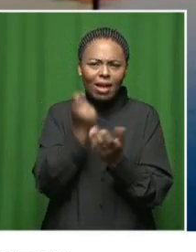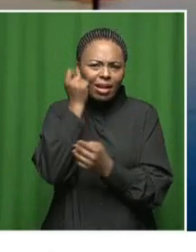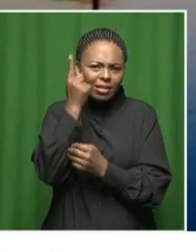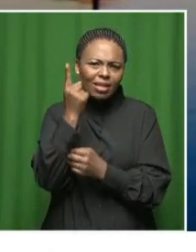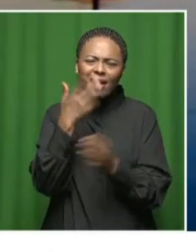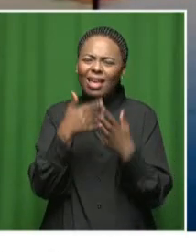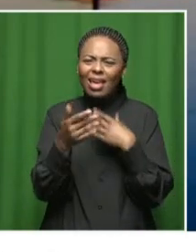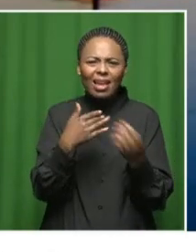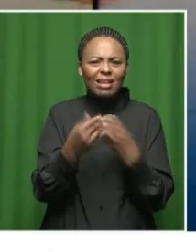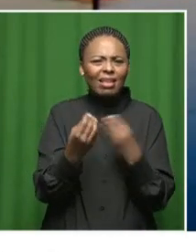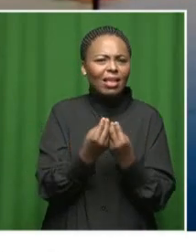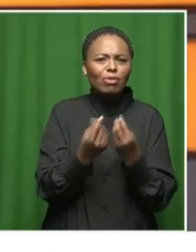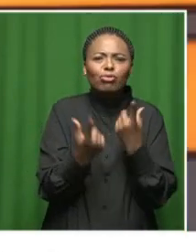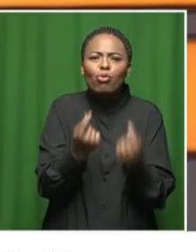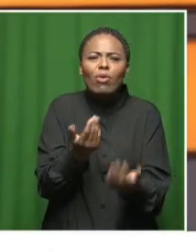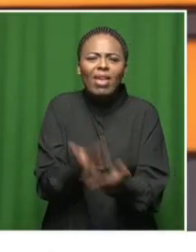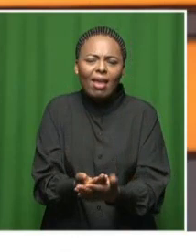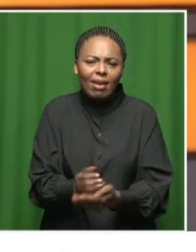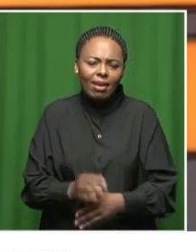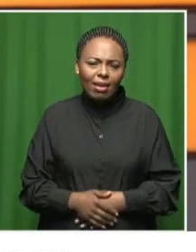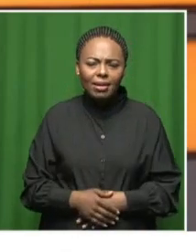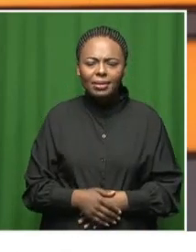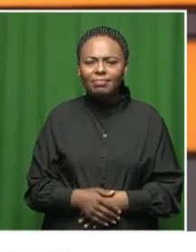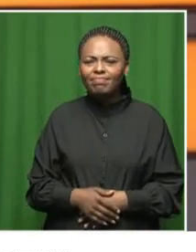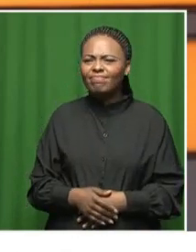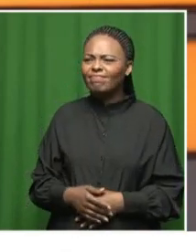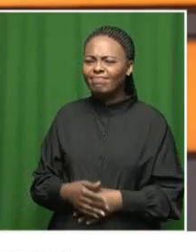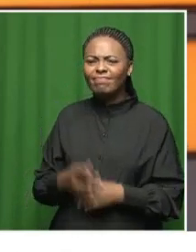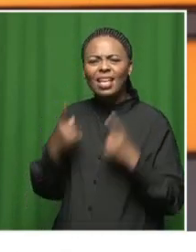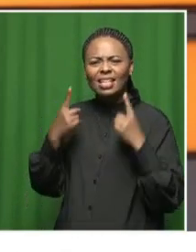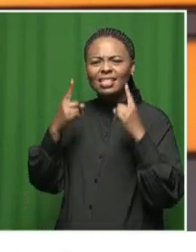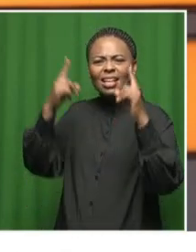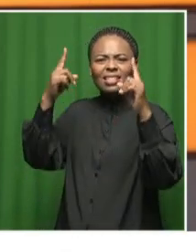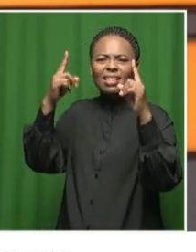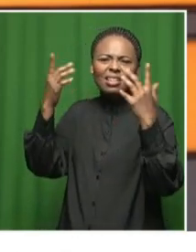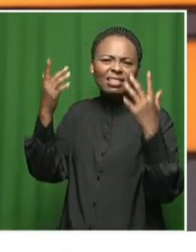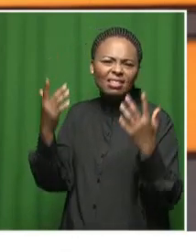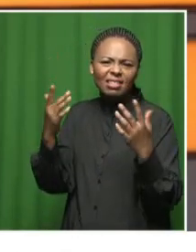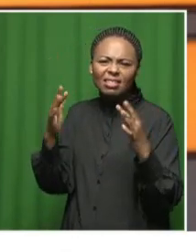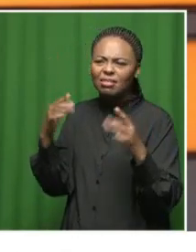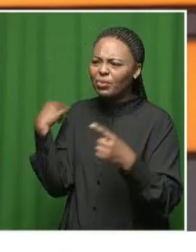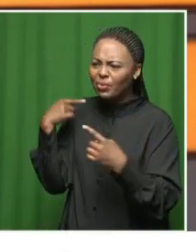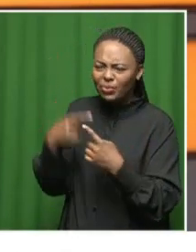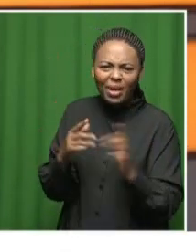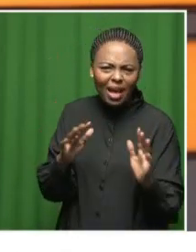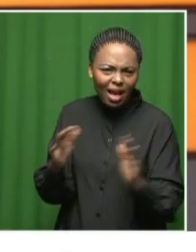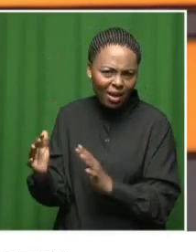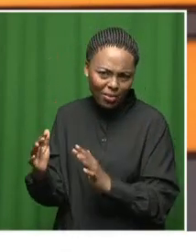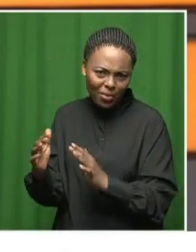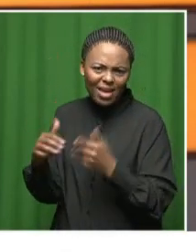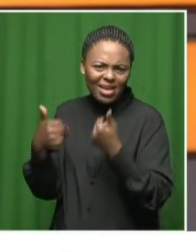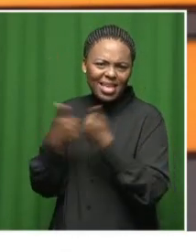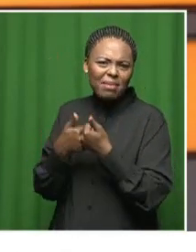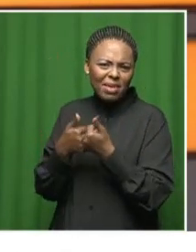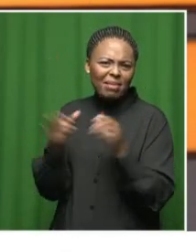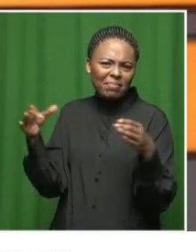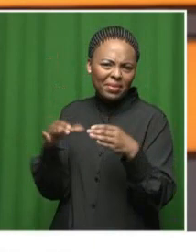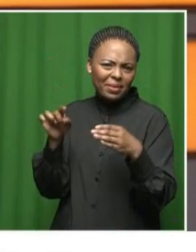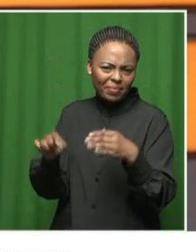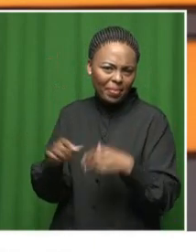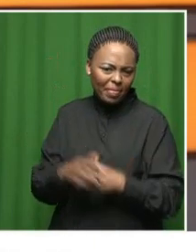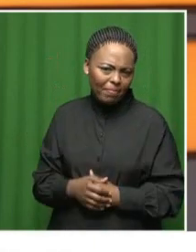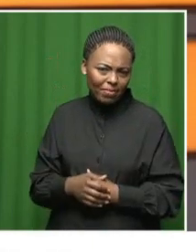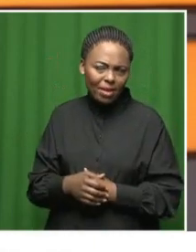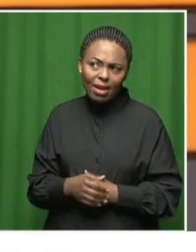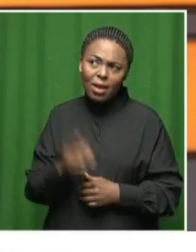any other industry. Okay. Yeah. So how do you measure the success of this project, in particular the gaming industry, and where do you think